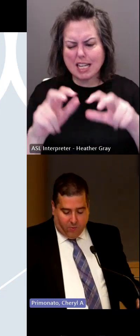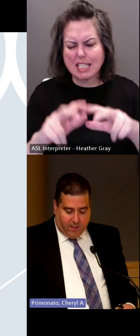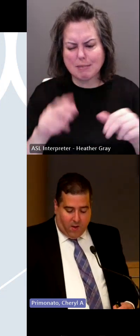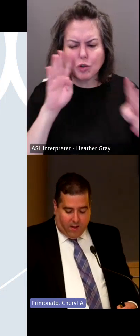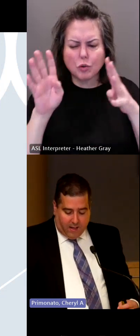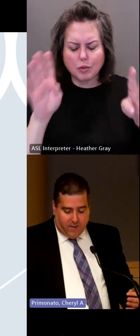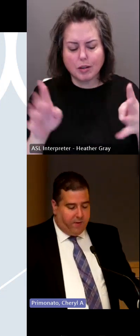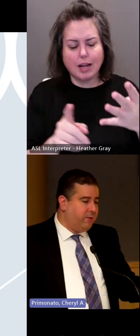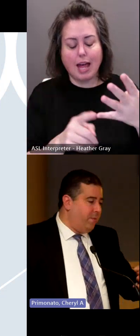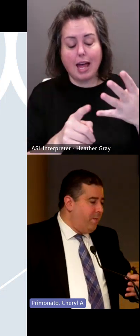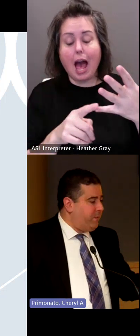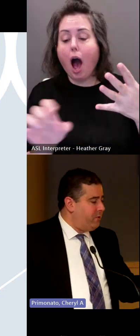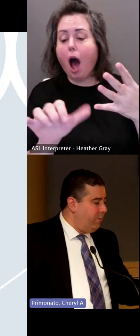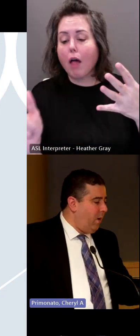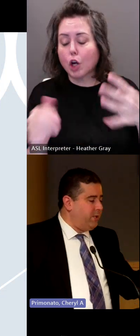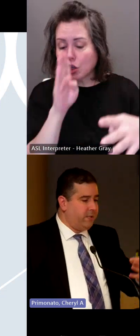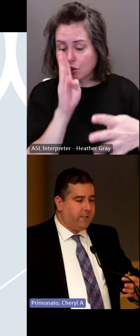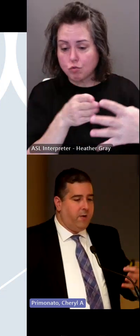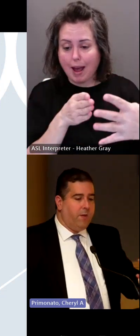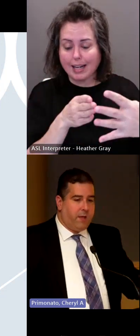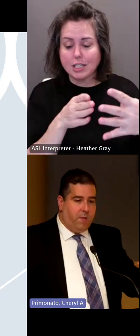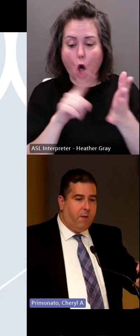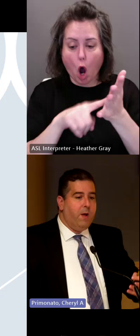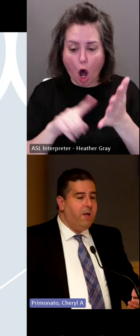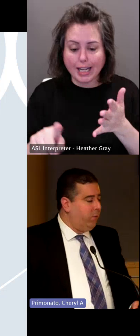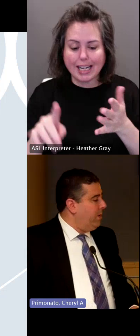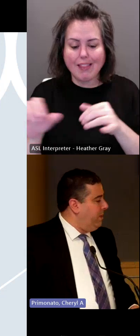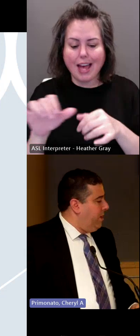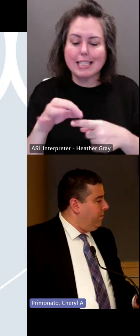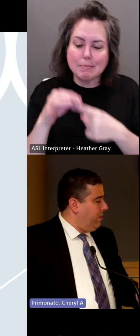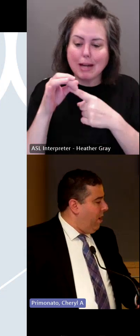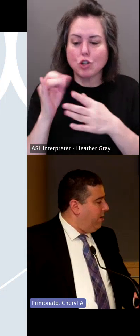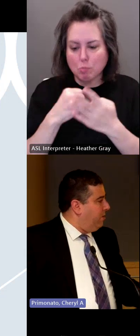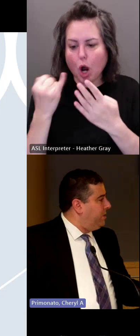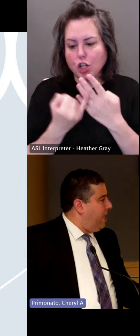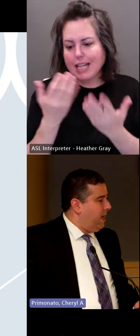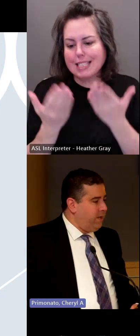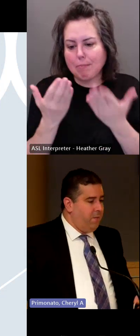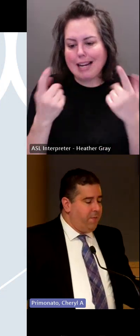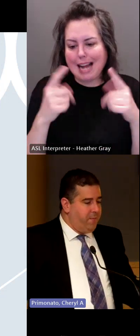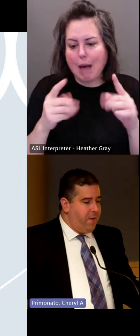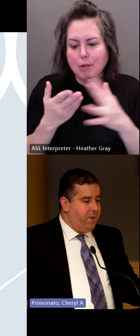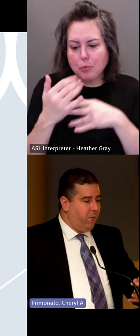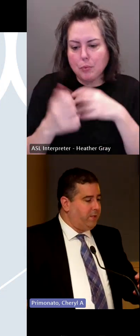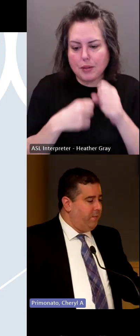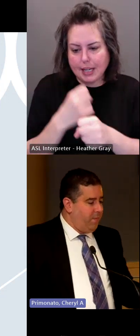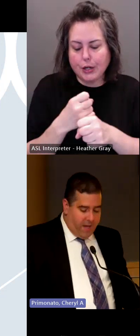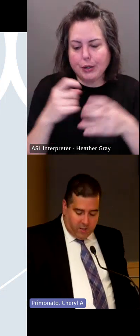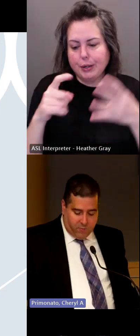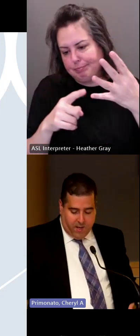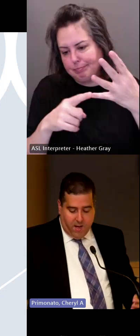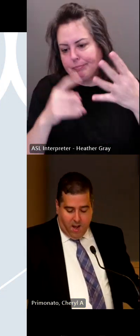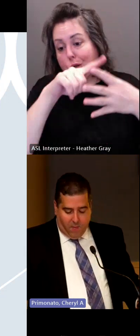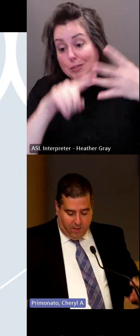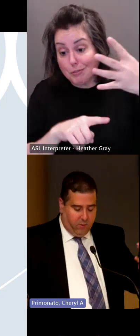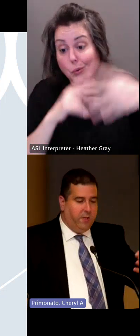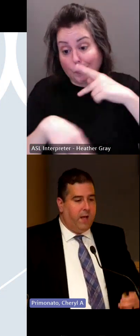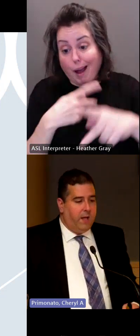then other direct audit activities, or maybe special projects, et cetera, that come up during the year for the auditors that may be requested by